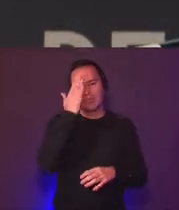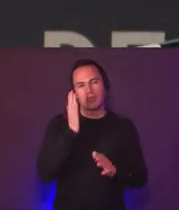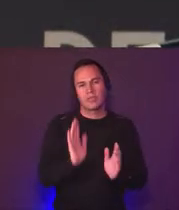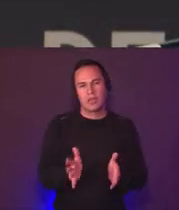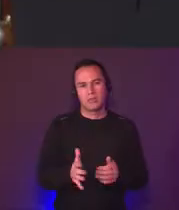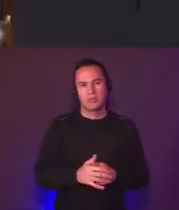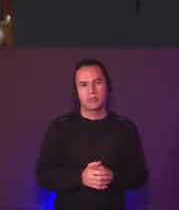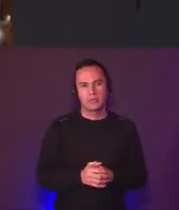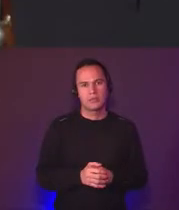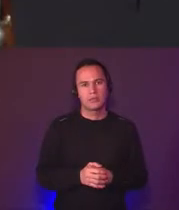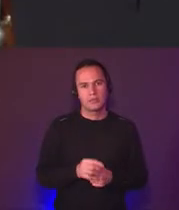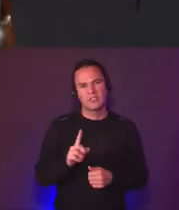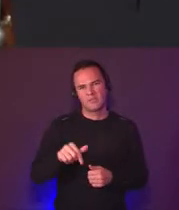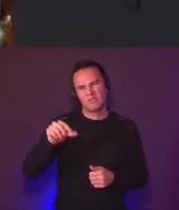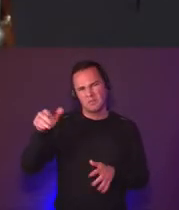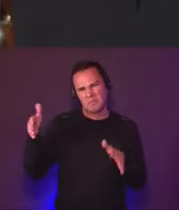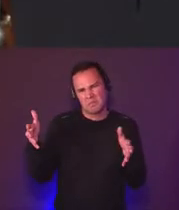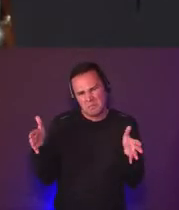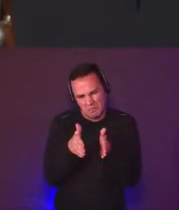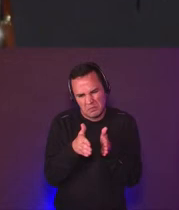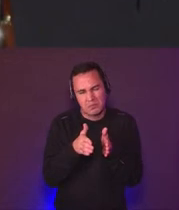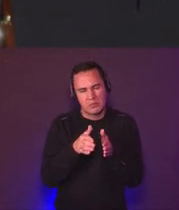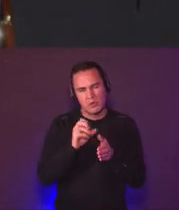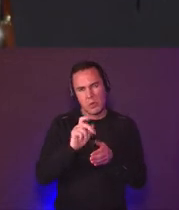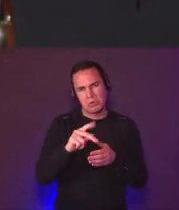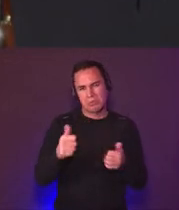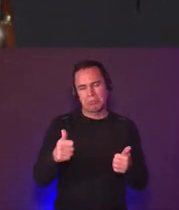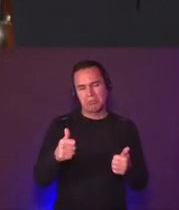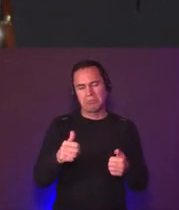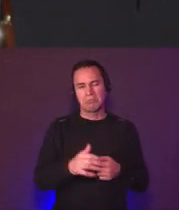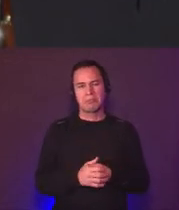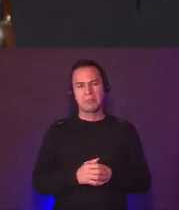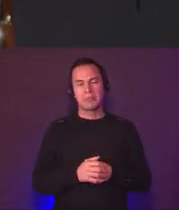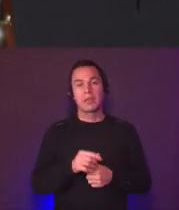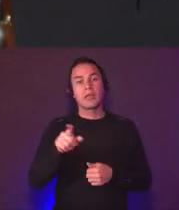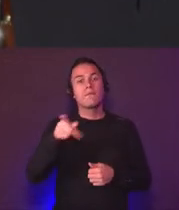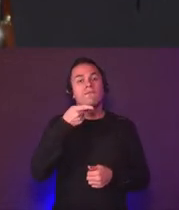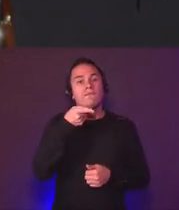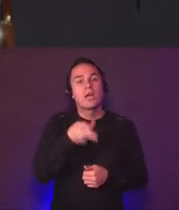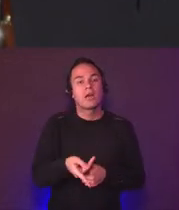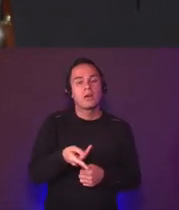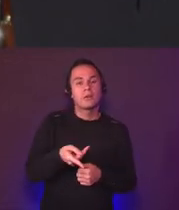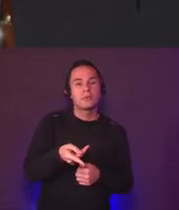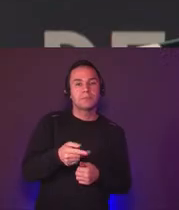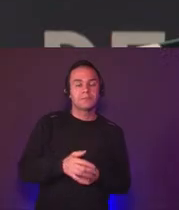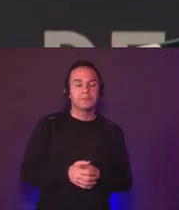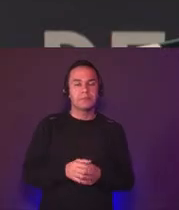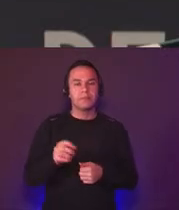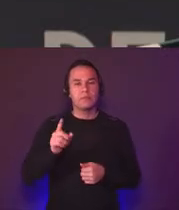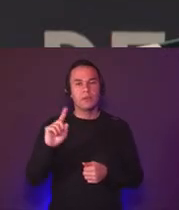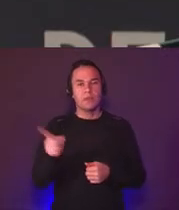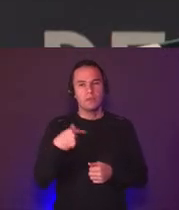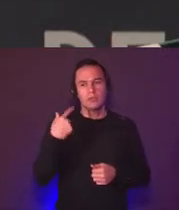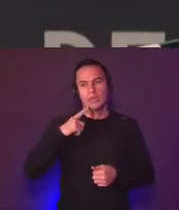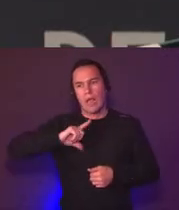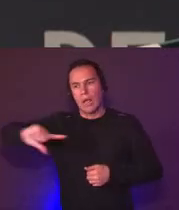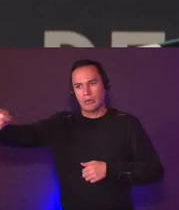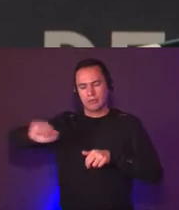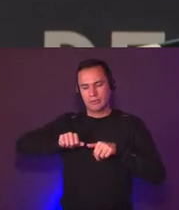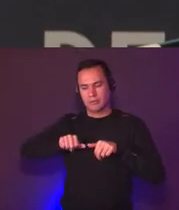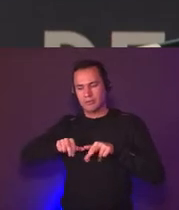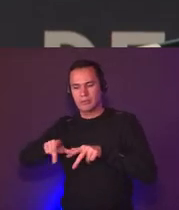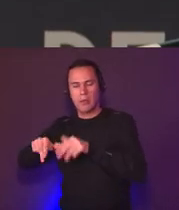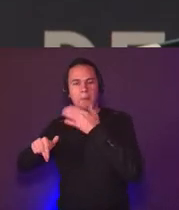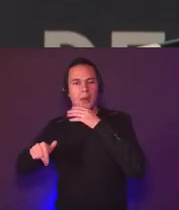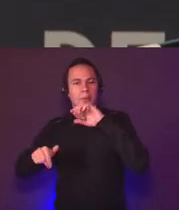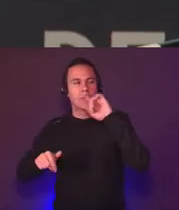smaller. Okay. And he used to have a saying whenever we were leaving the house for a family outing, he would say to